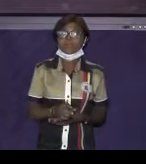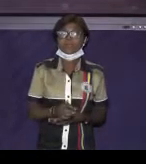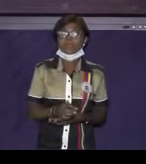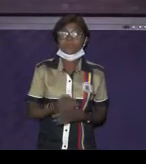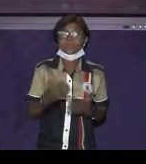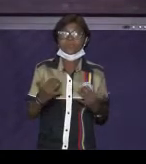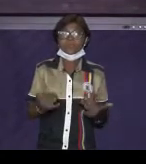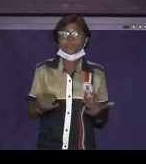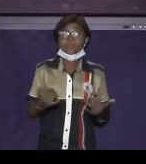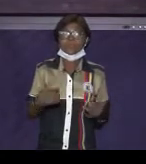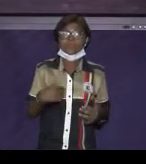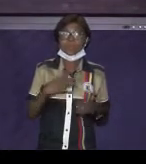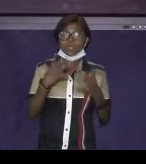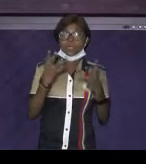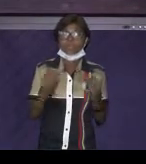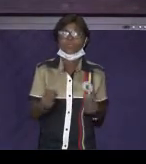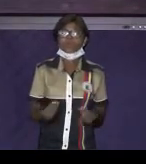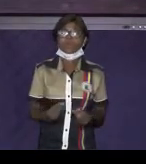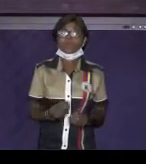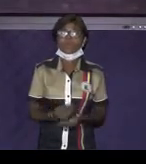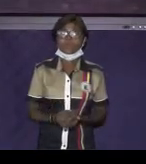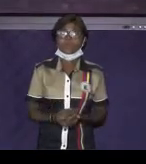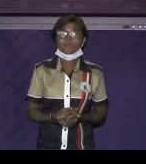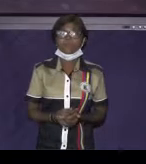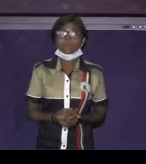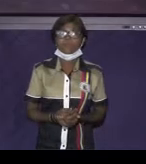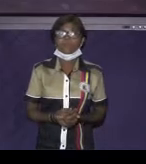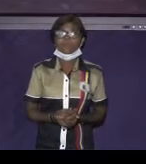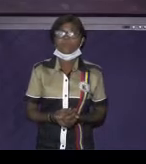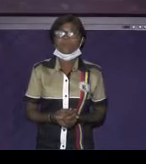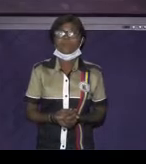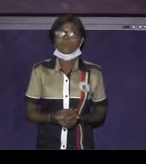top. Now we can resolve.